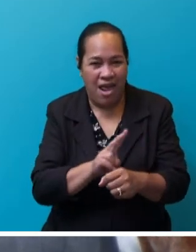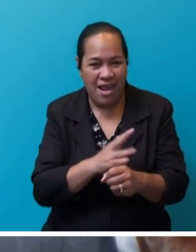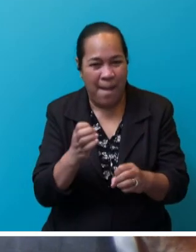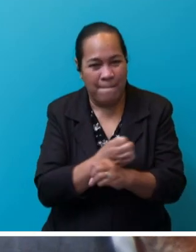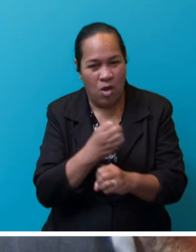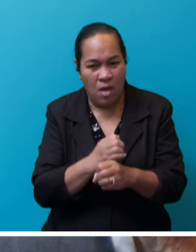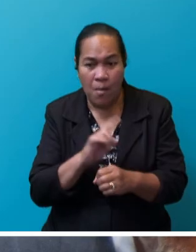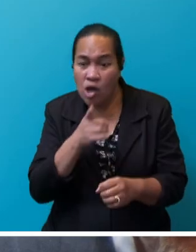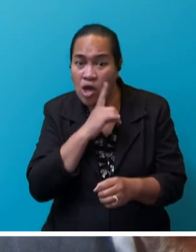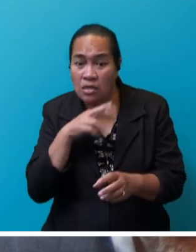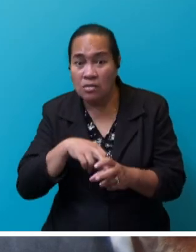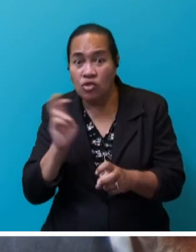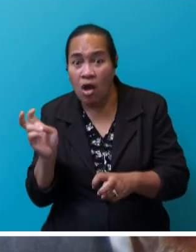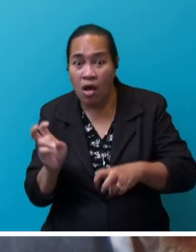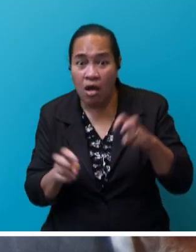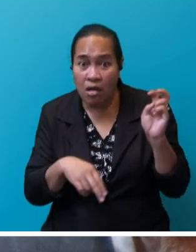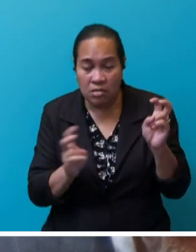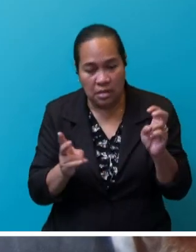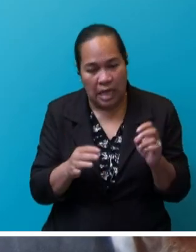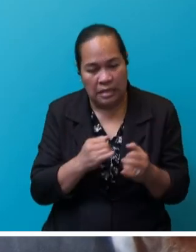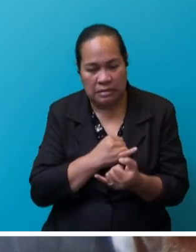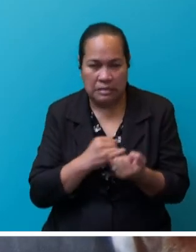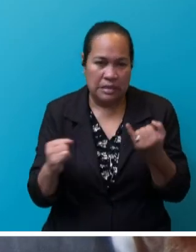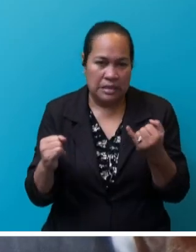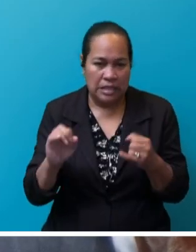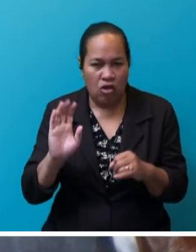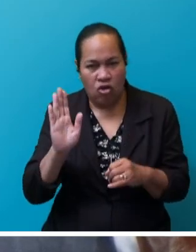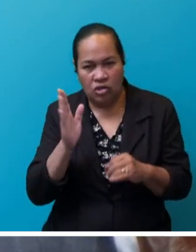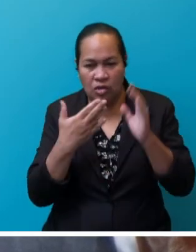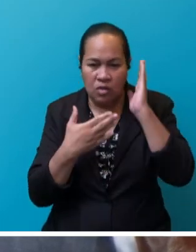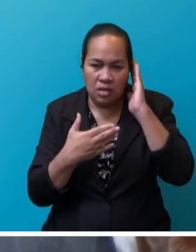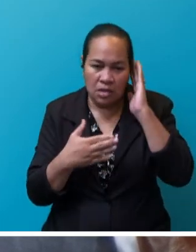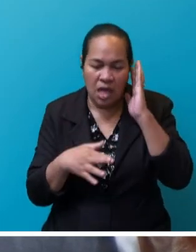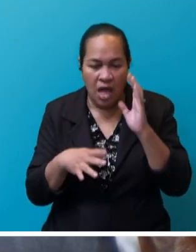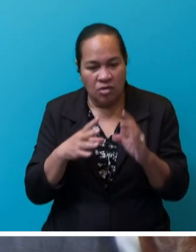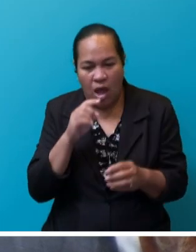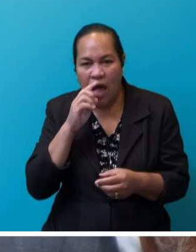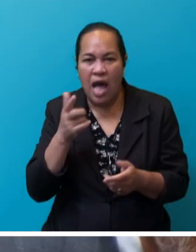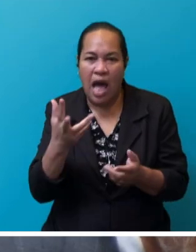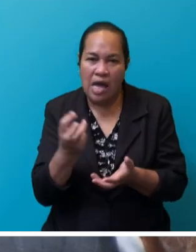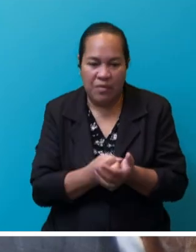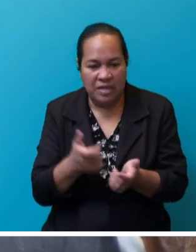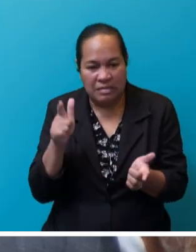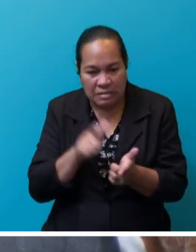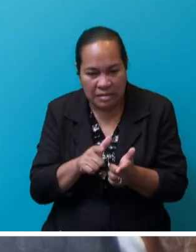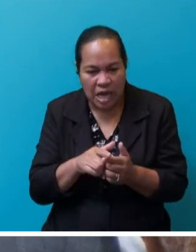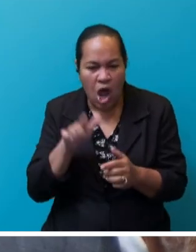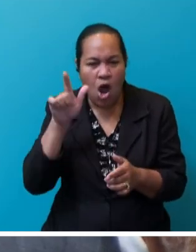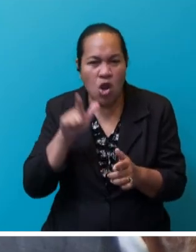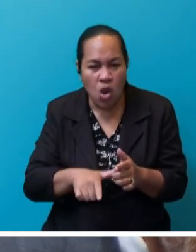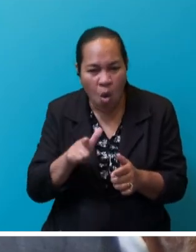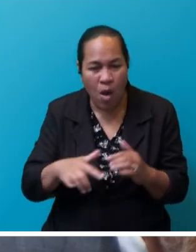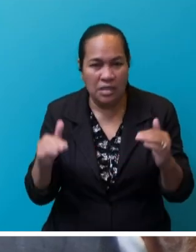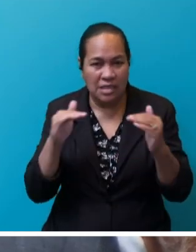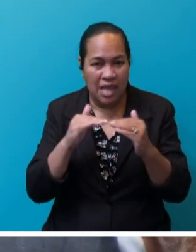drop out of school, they face severe consequences, including reduced earnings, lower standards of living, and a higher risk